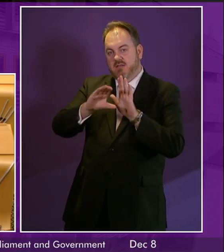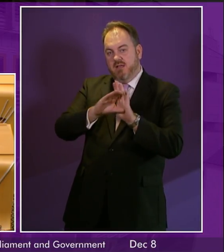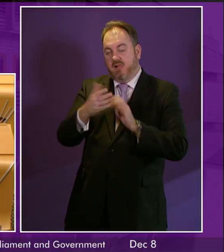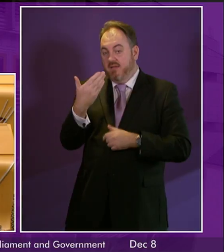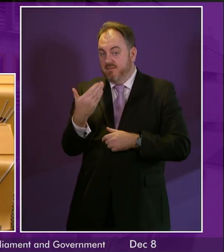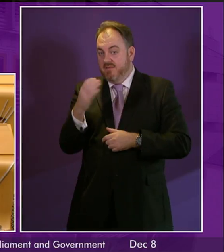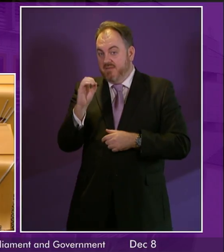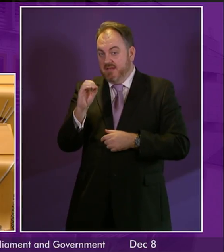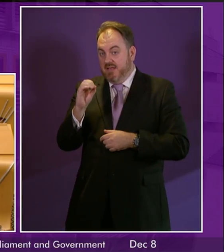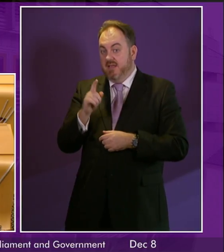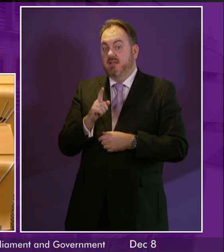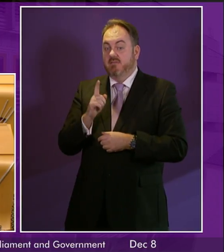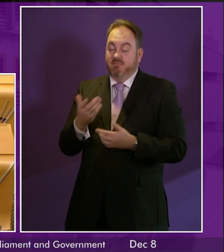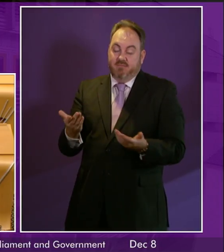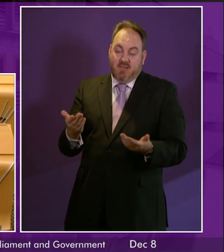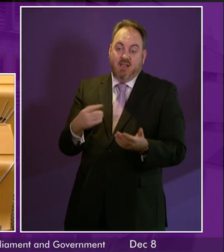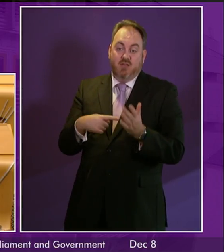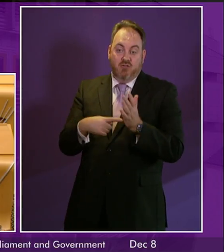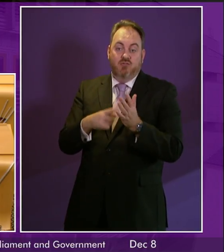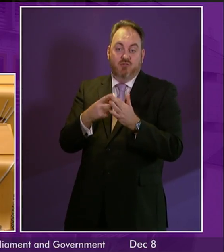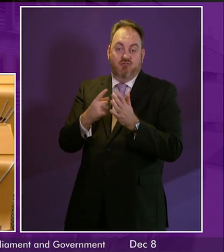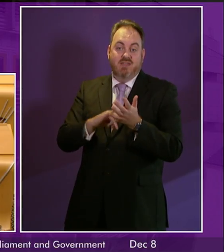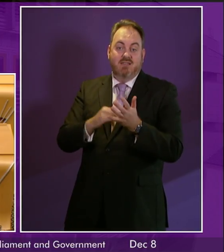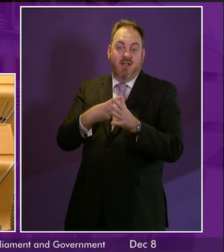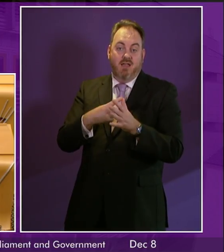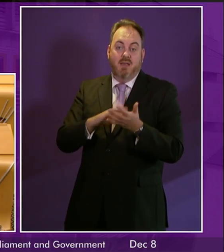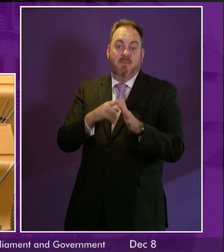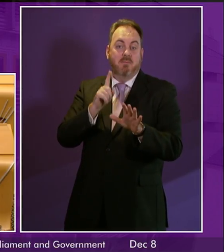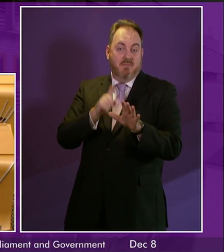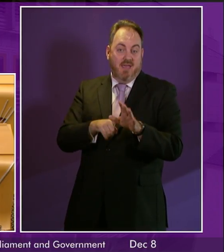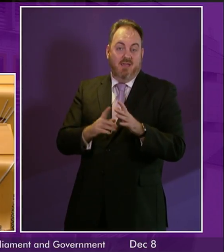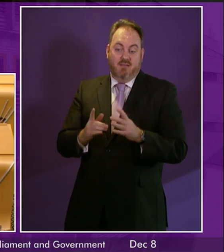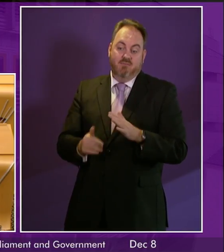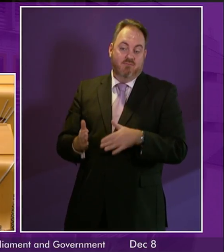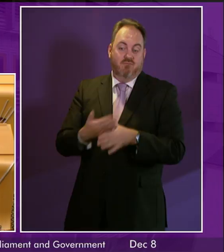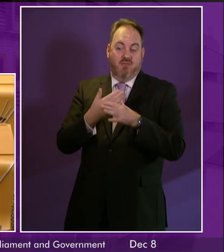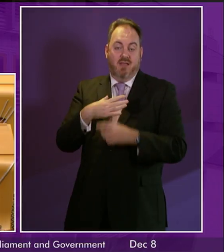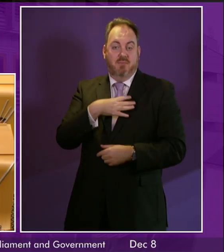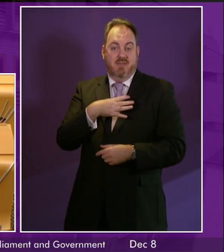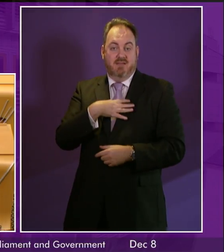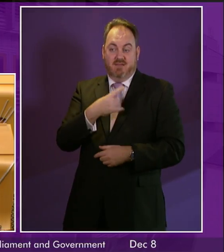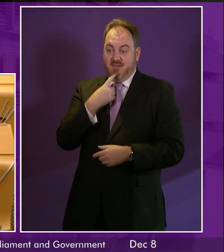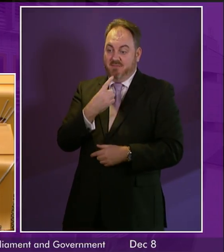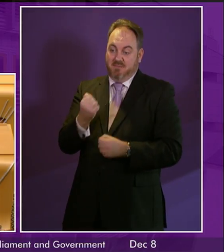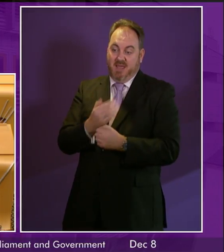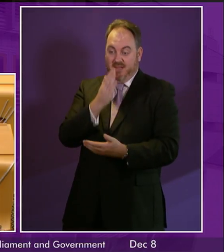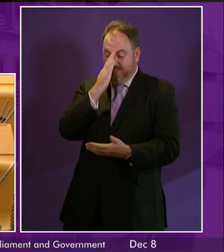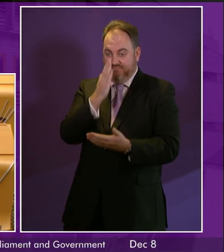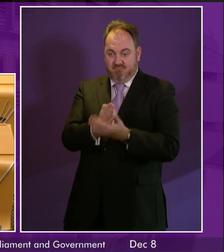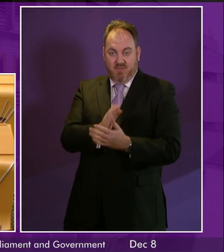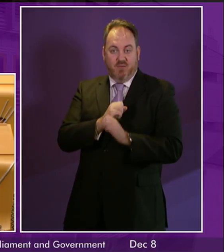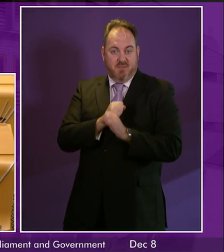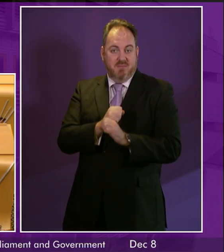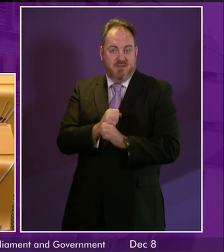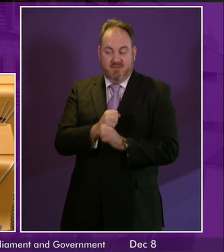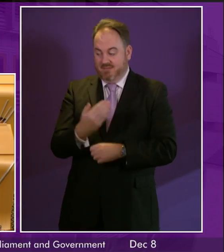in line with the commitment the Prime Minister, Theresa May, gave to the First Minister at their meeting in July. The strength of the current